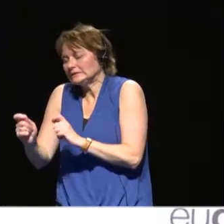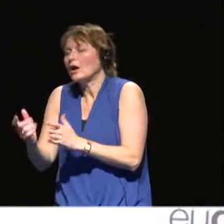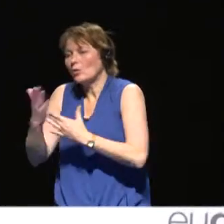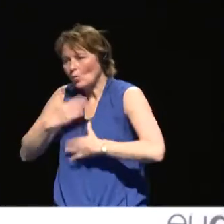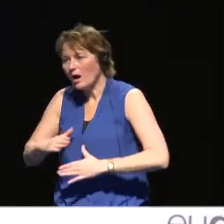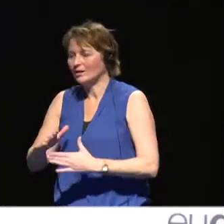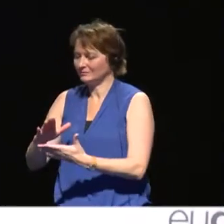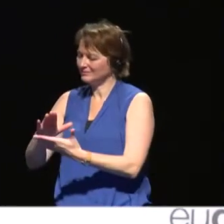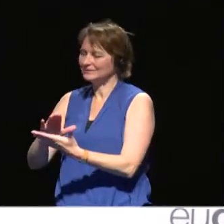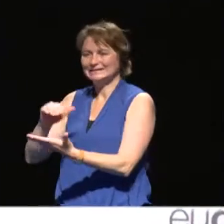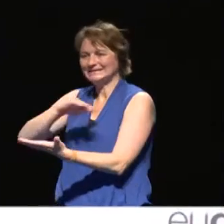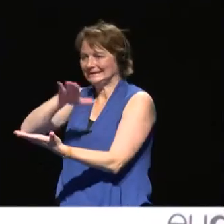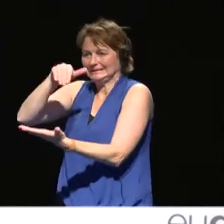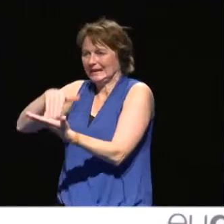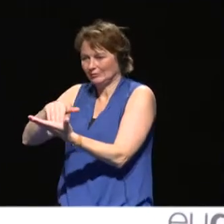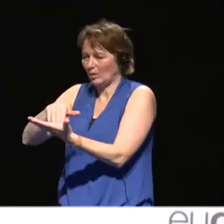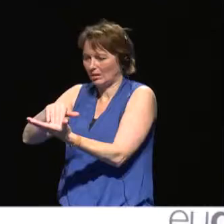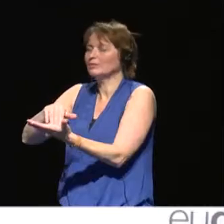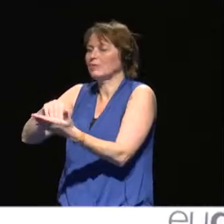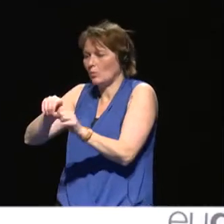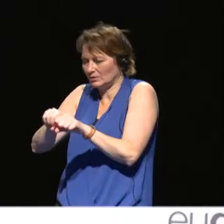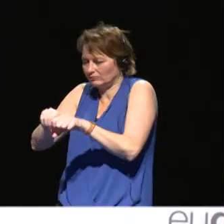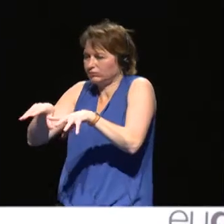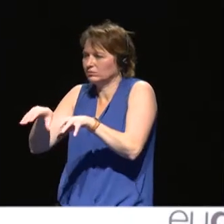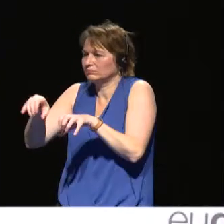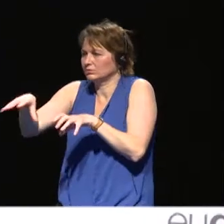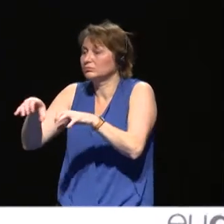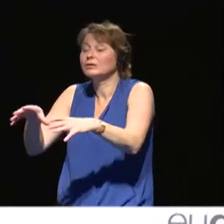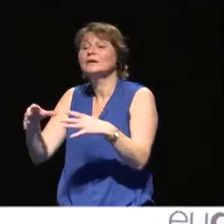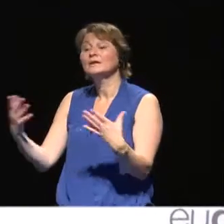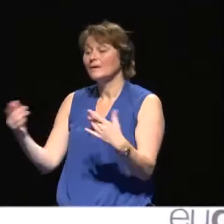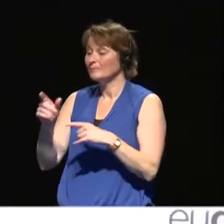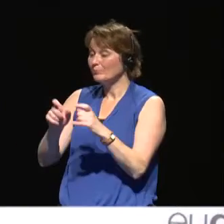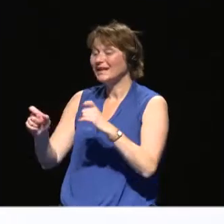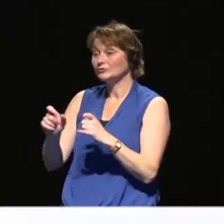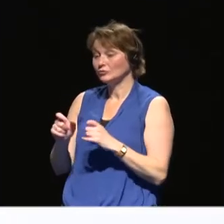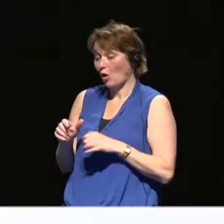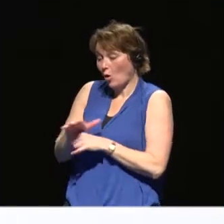decentralization. Decentralization, which means that empowers people locally.